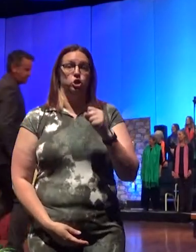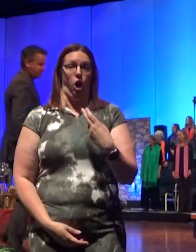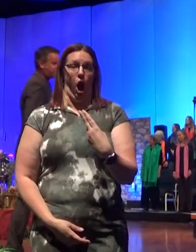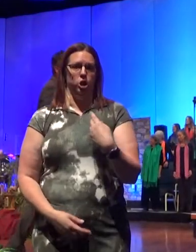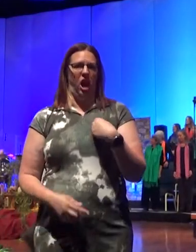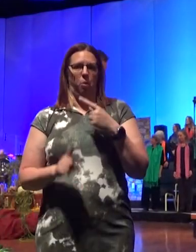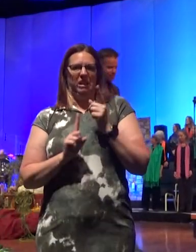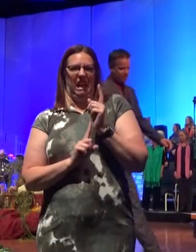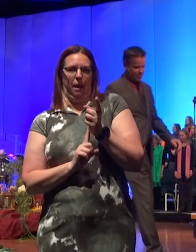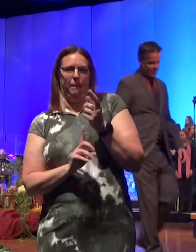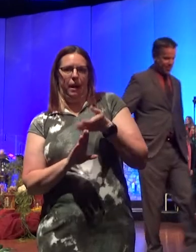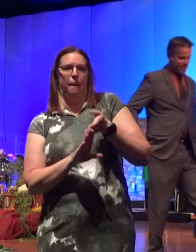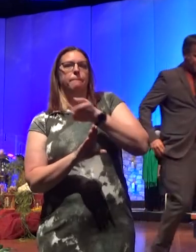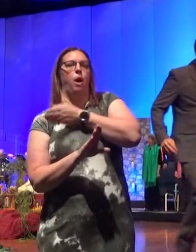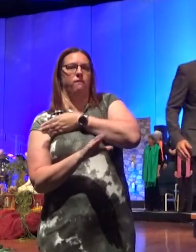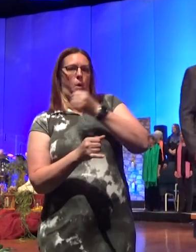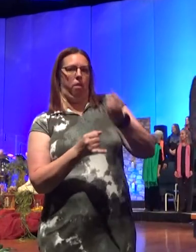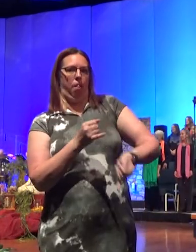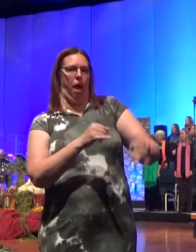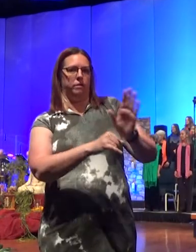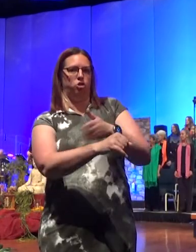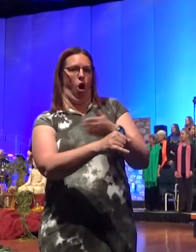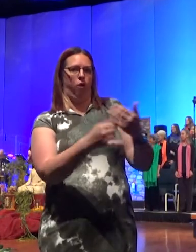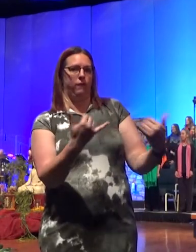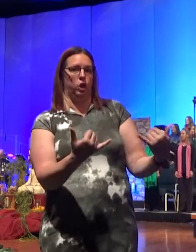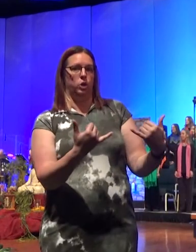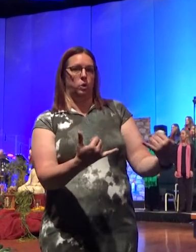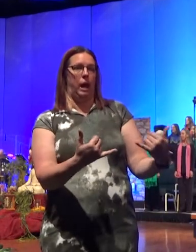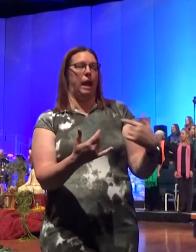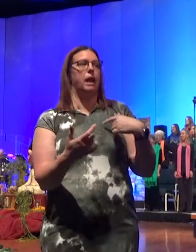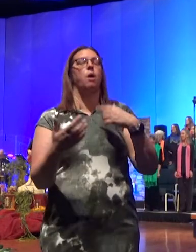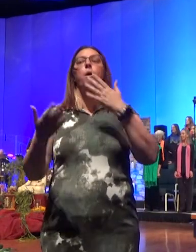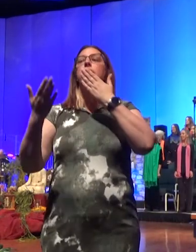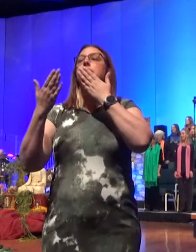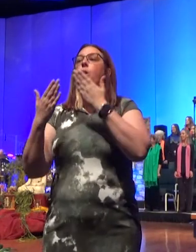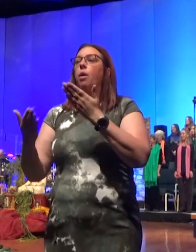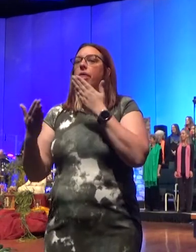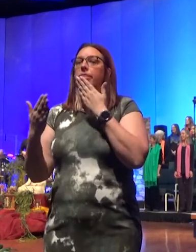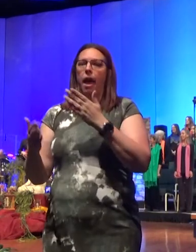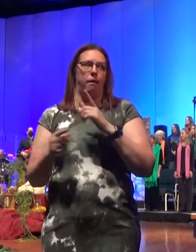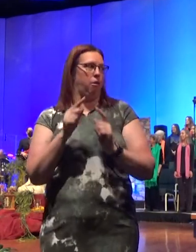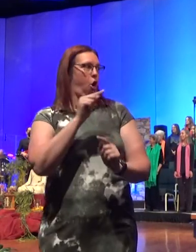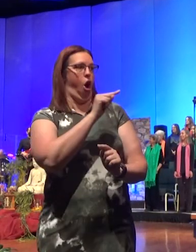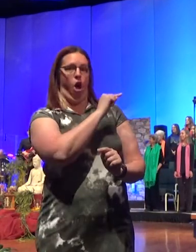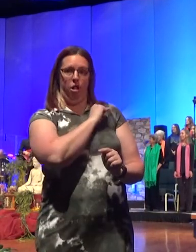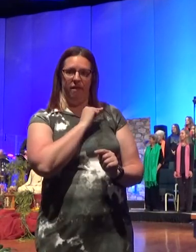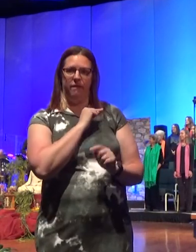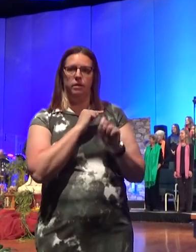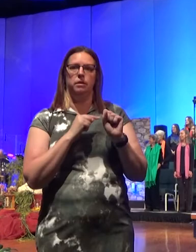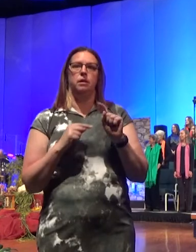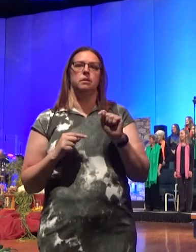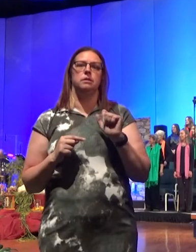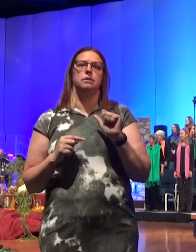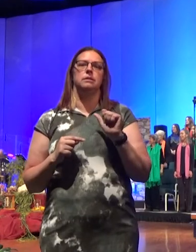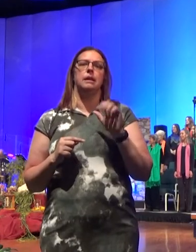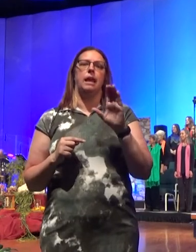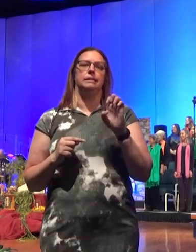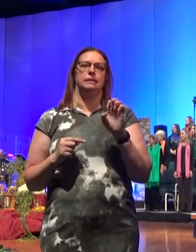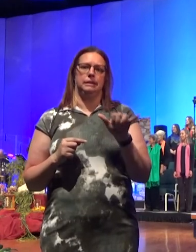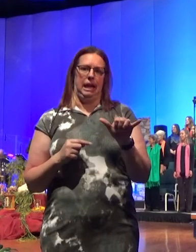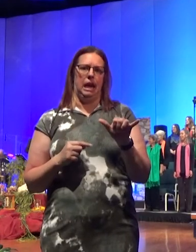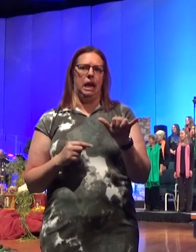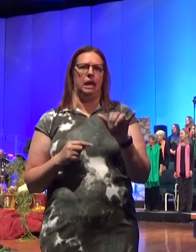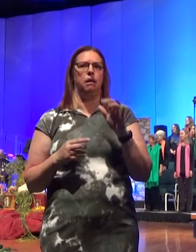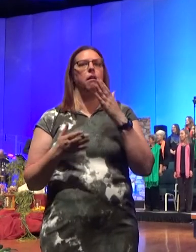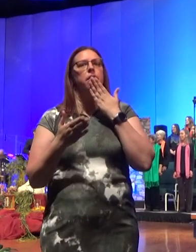sings their last song for today and thank all of you, Stacy Landis, every single choir member, and Tammy Misey,